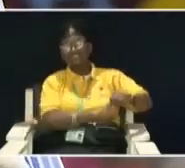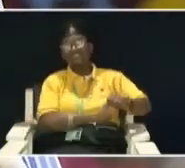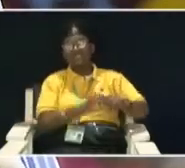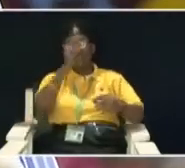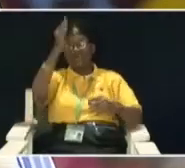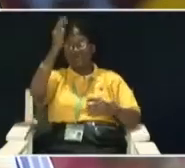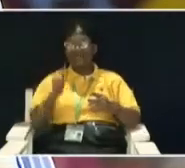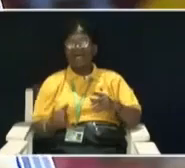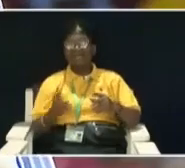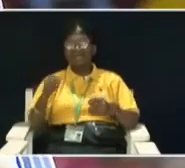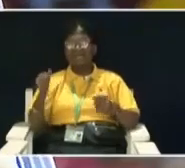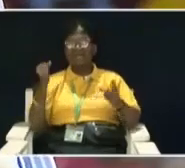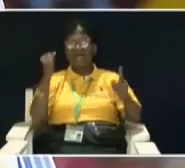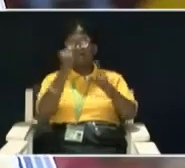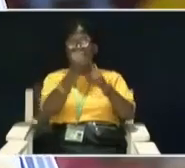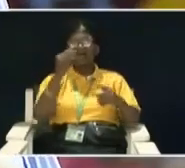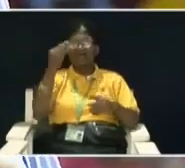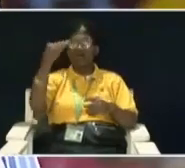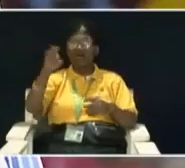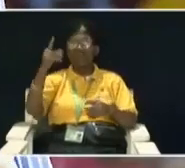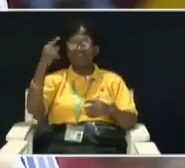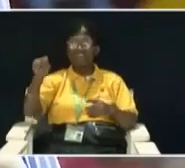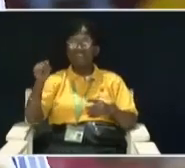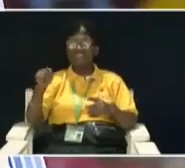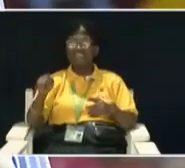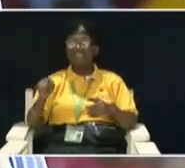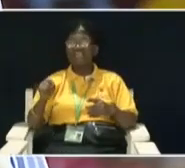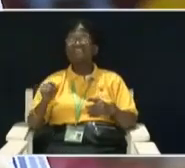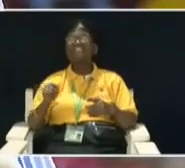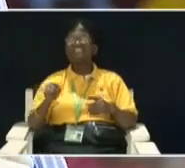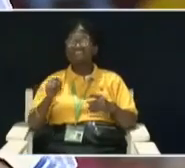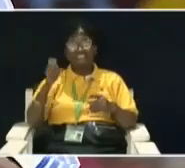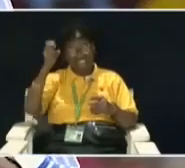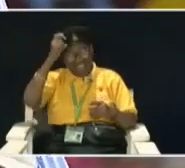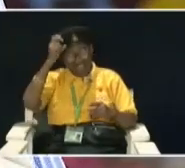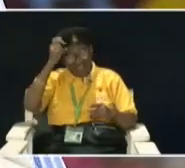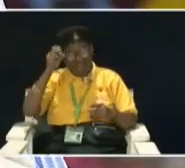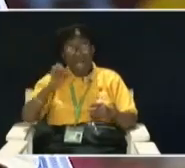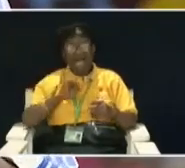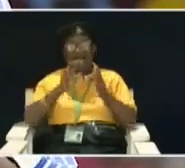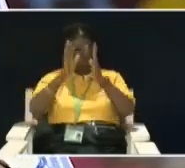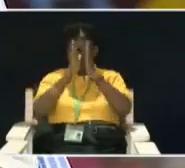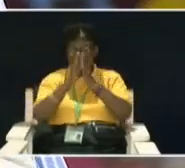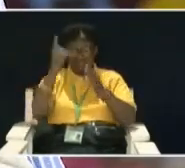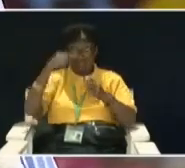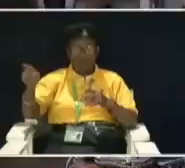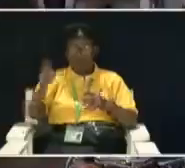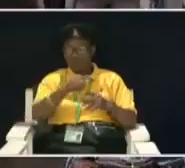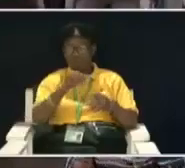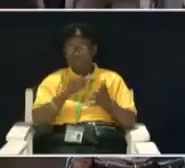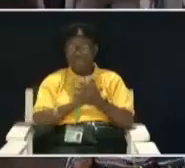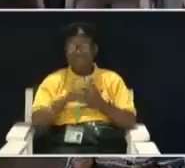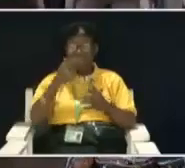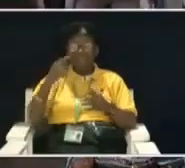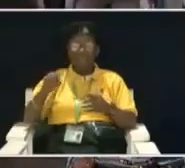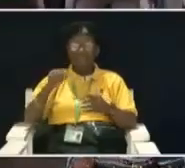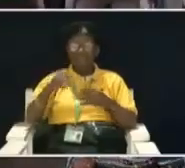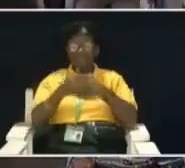for all my children. From this moment on, the blood of Jesus Christ will cover you.